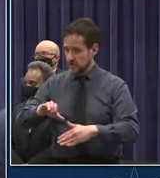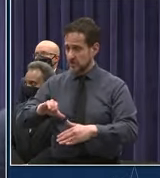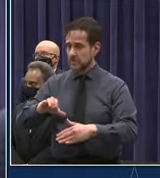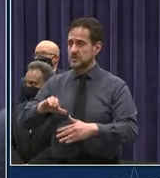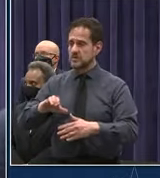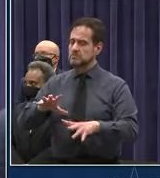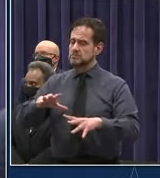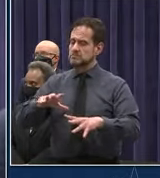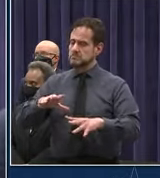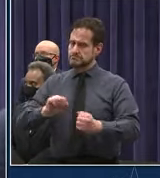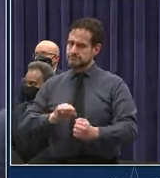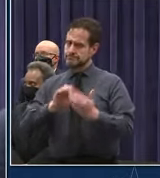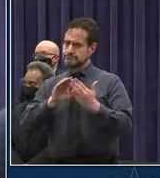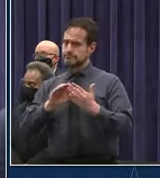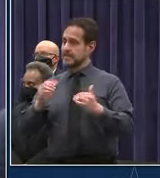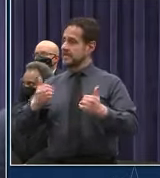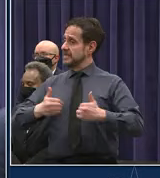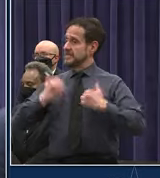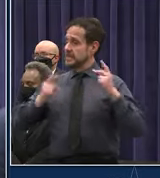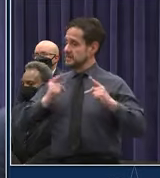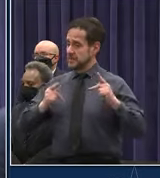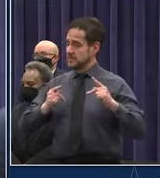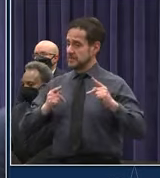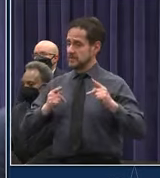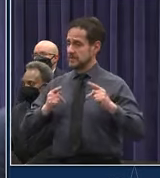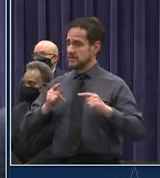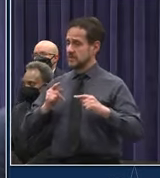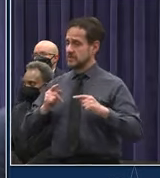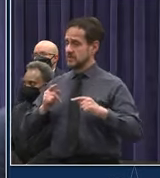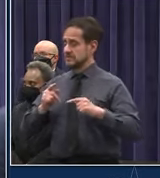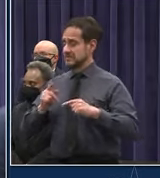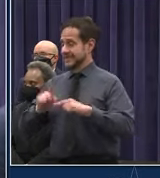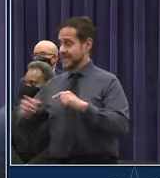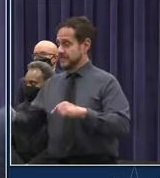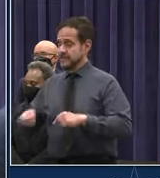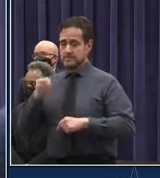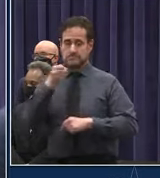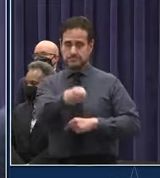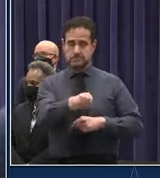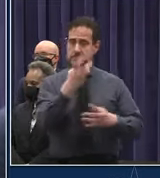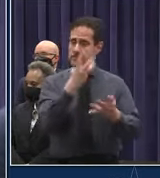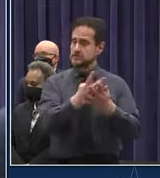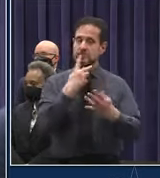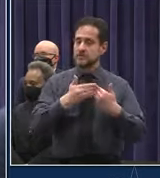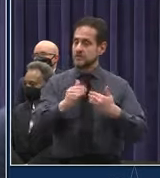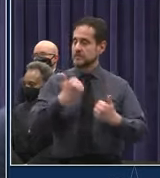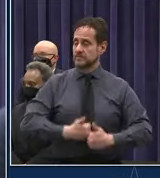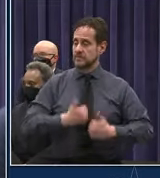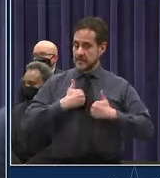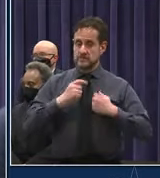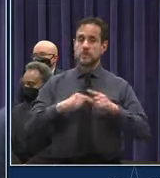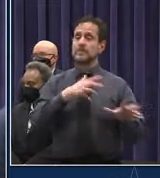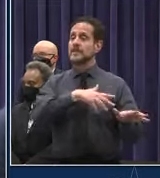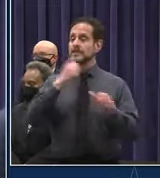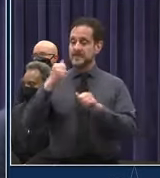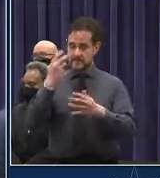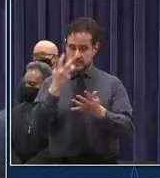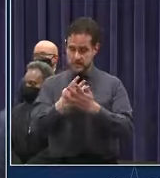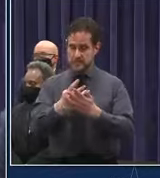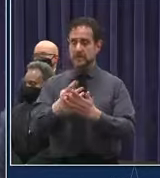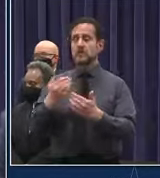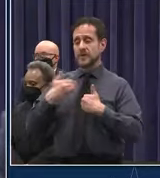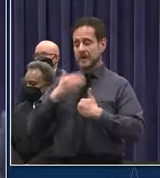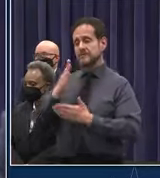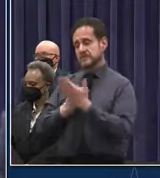we continue to see this, we are seeing this. This is not a new phenomenon. As I mentioned in my remarks, this was a phenomenon when I was in high